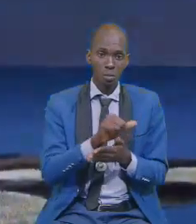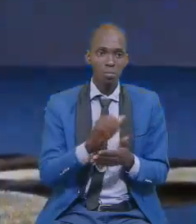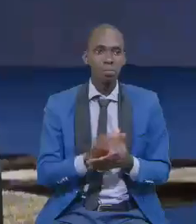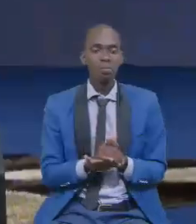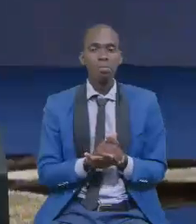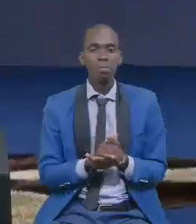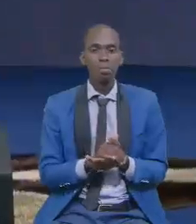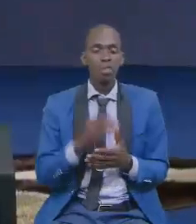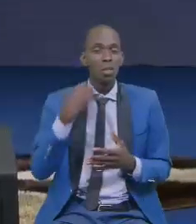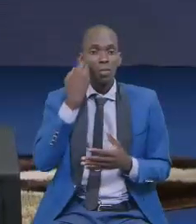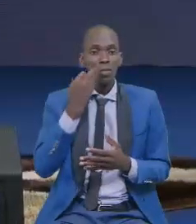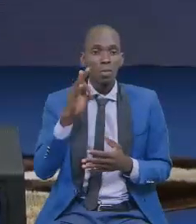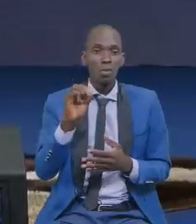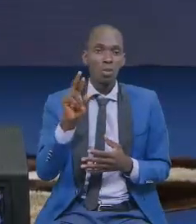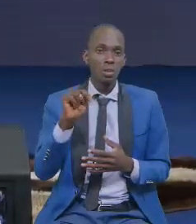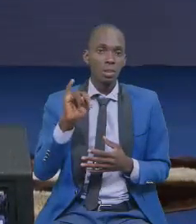fornication,